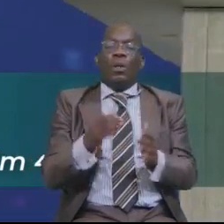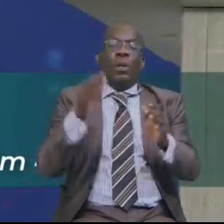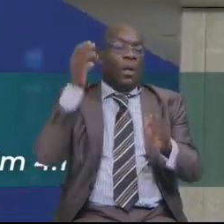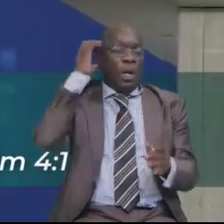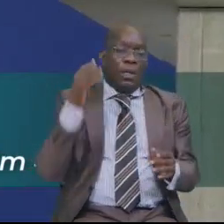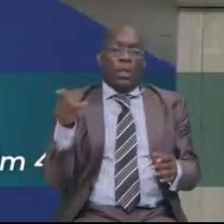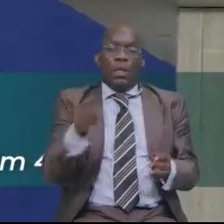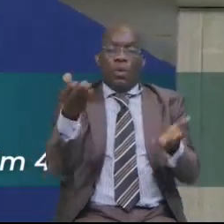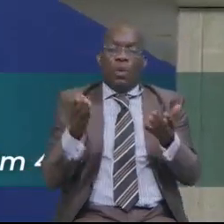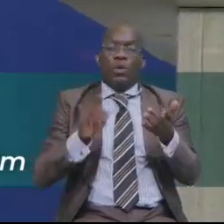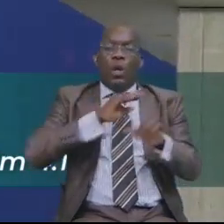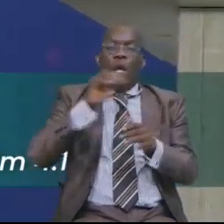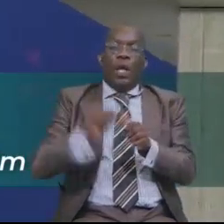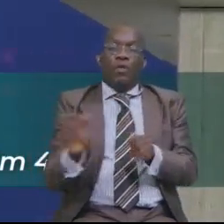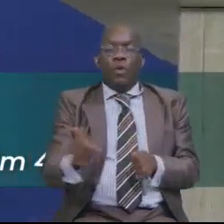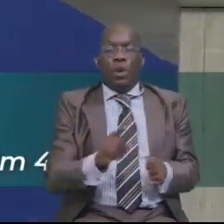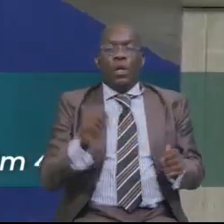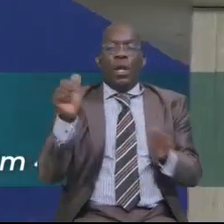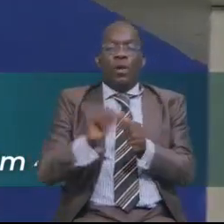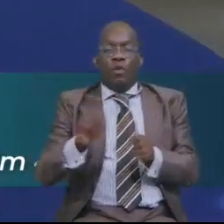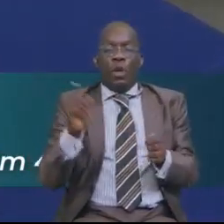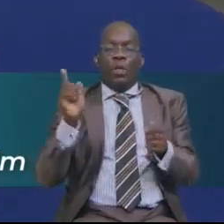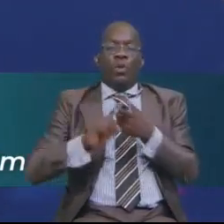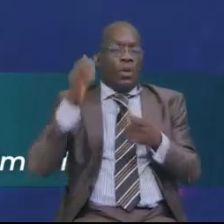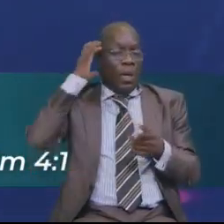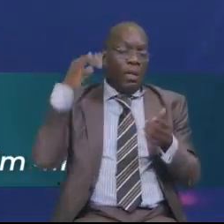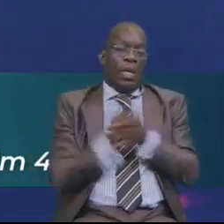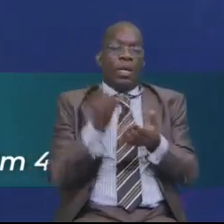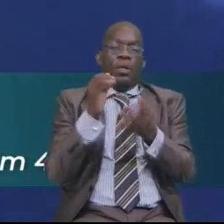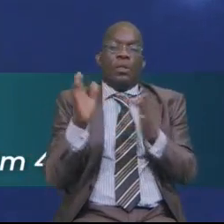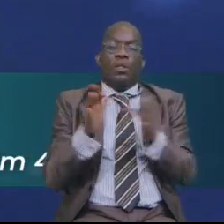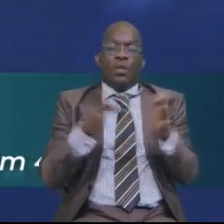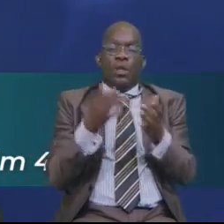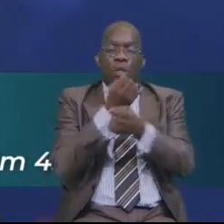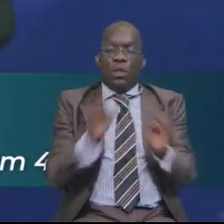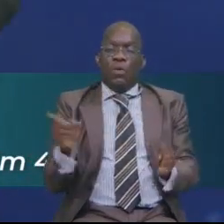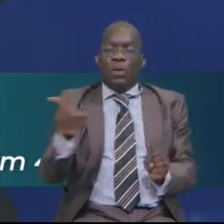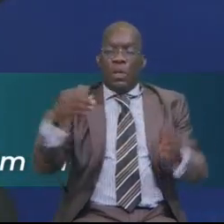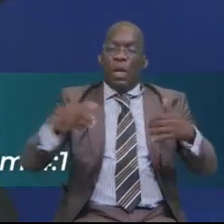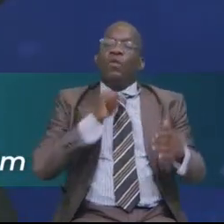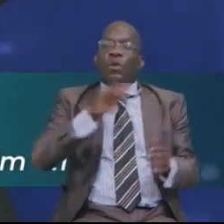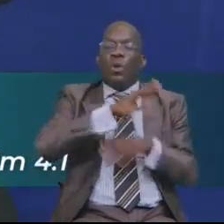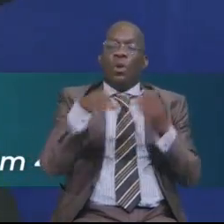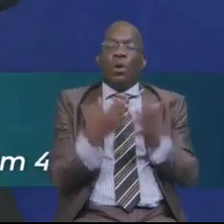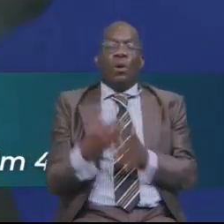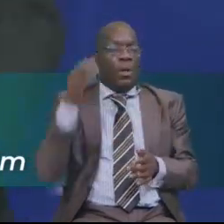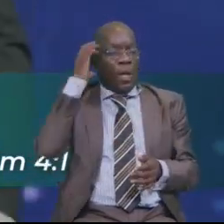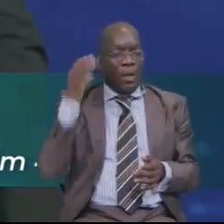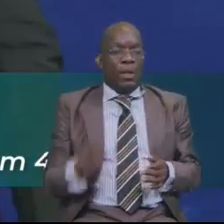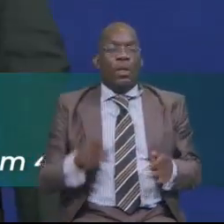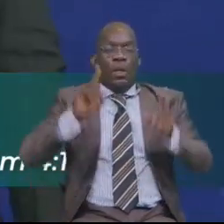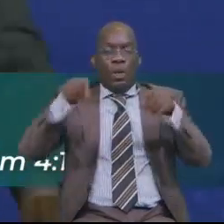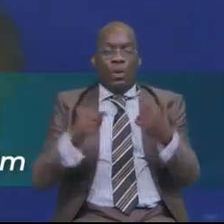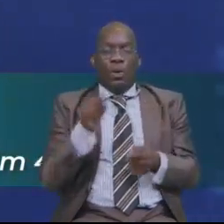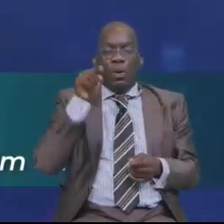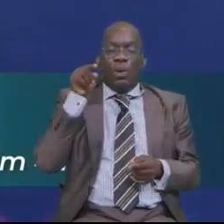hear that Jesus saves, and they have not all heard. Go ye therefore and teach all